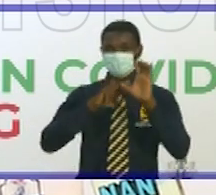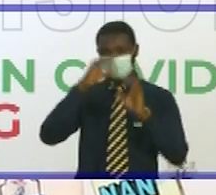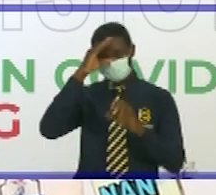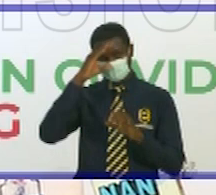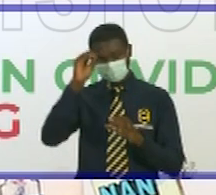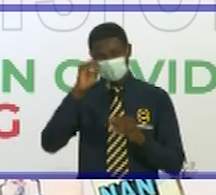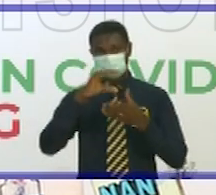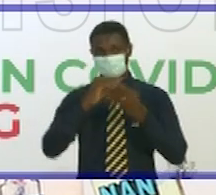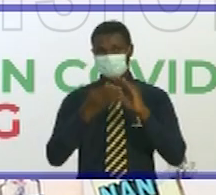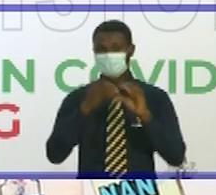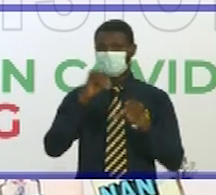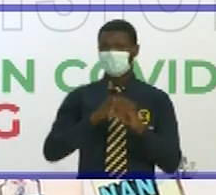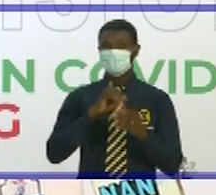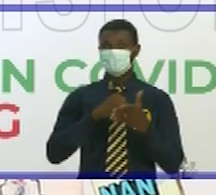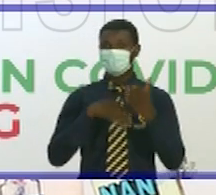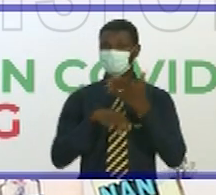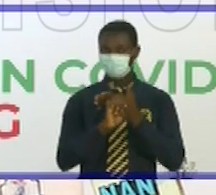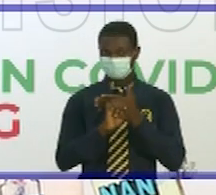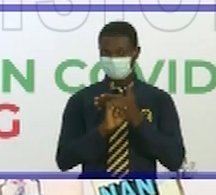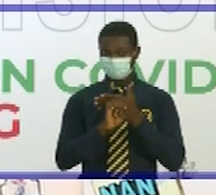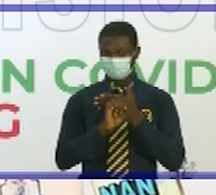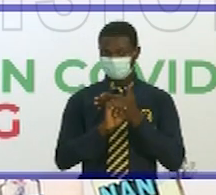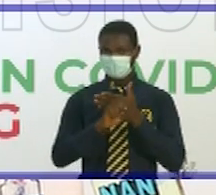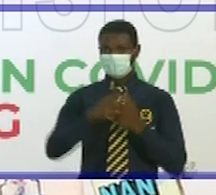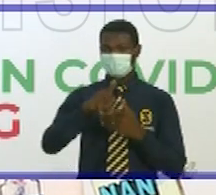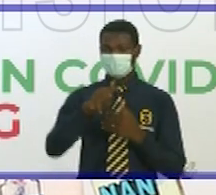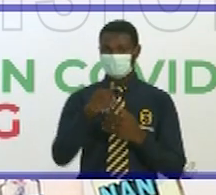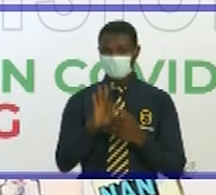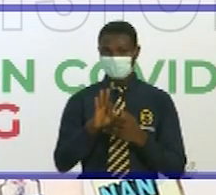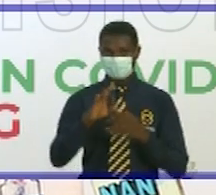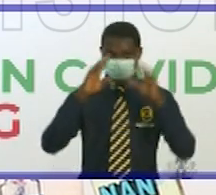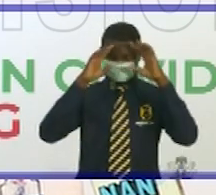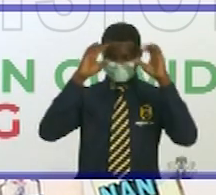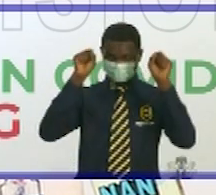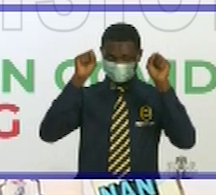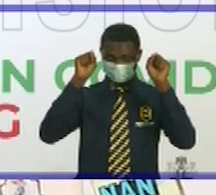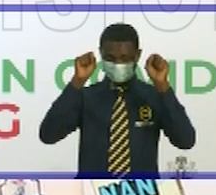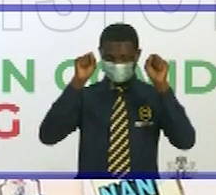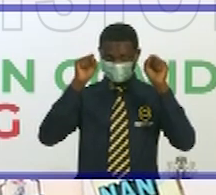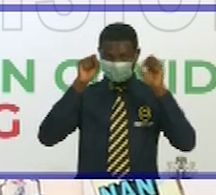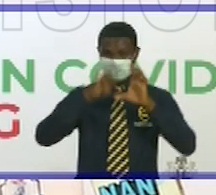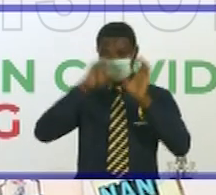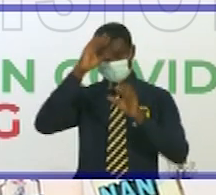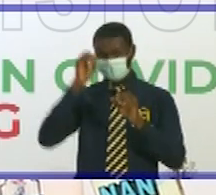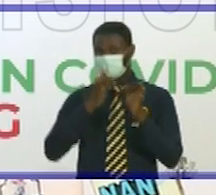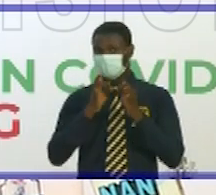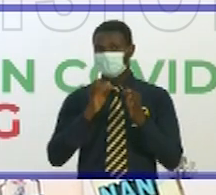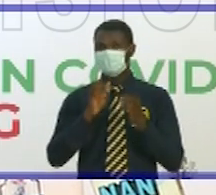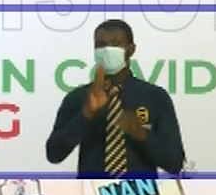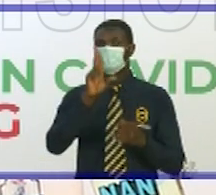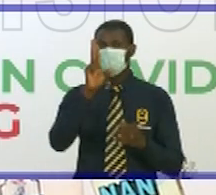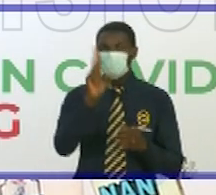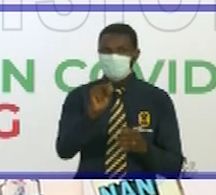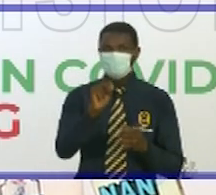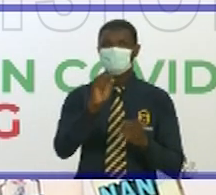in June, he said he's not giving a date for school resumption. That what he